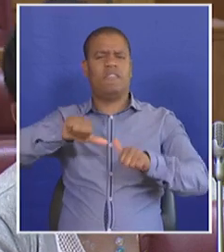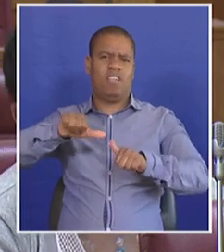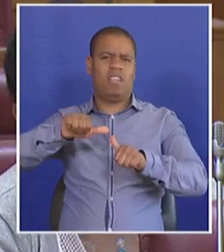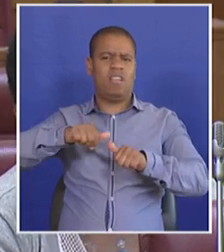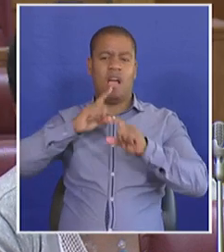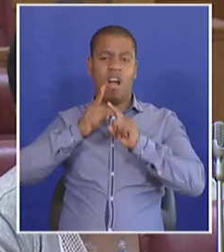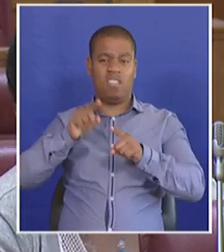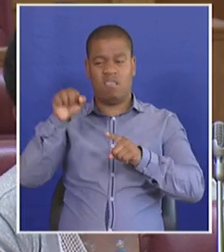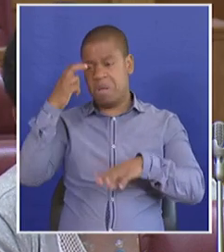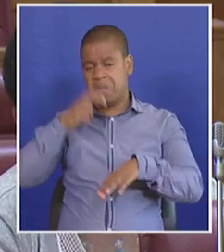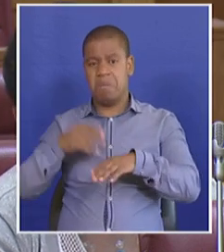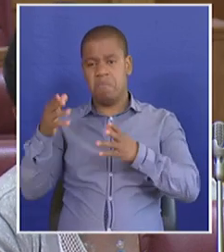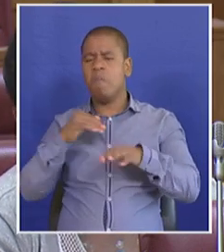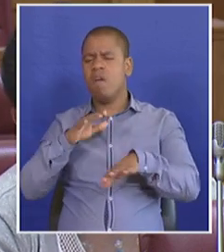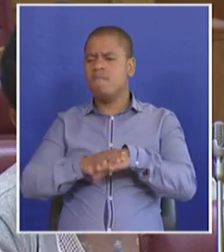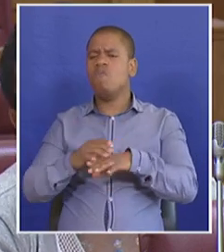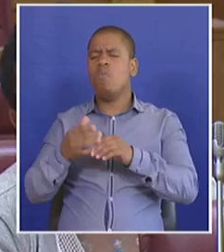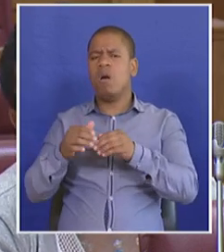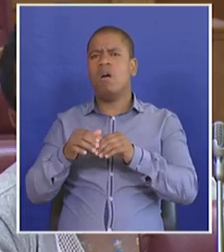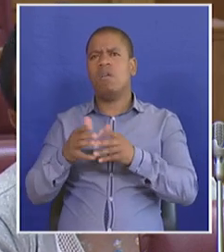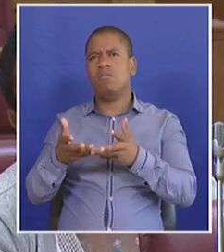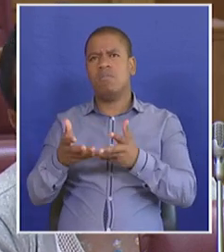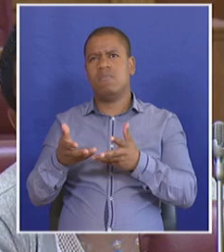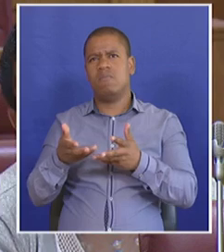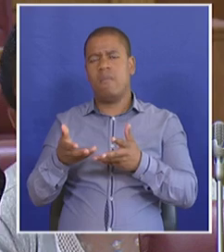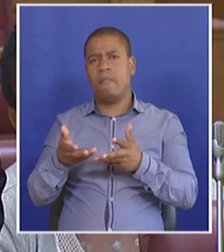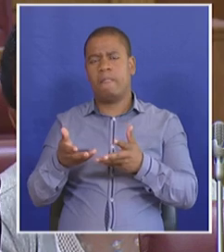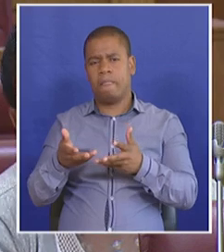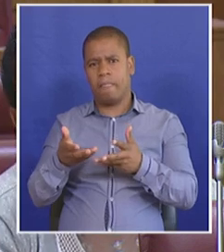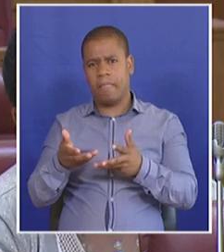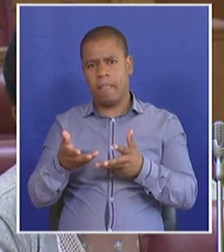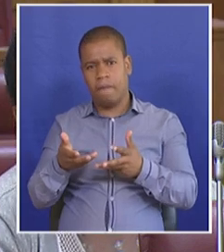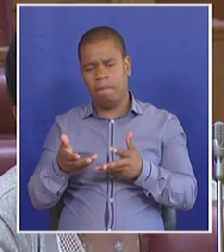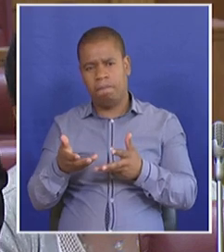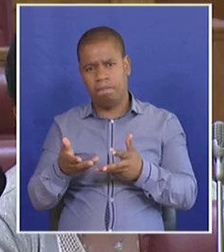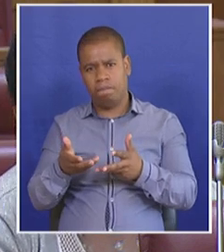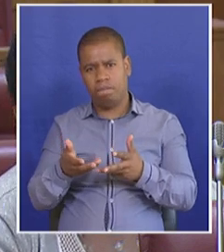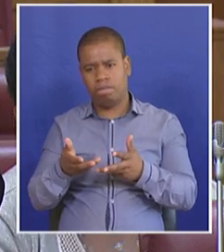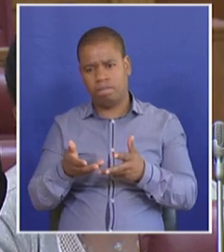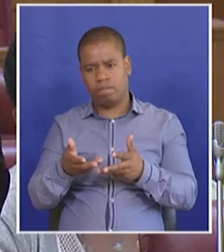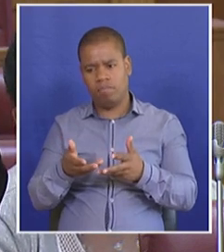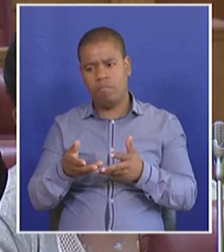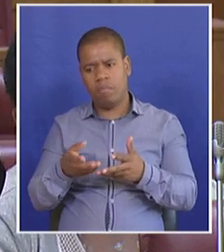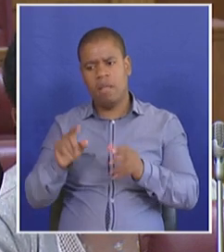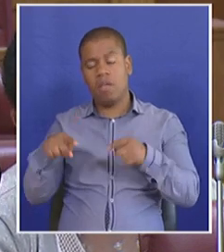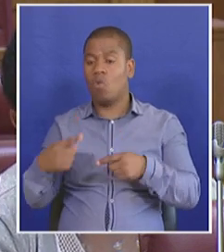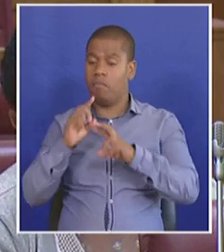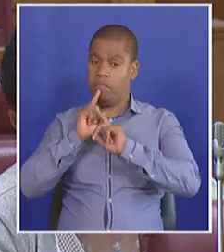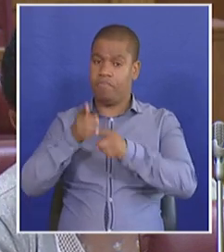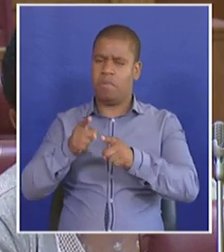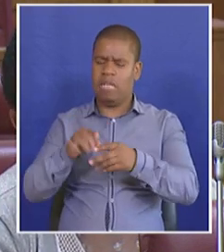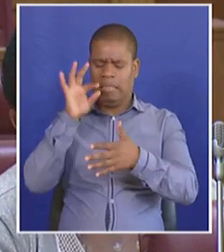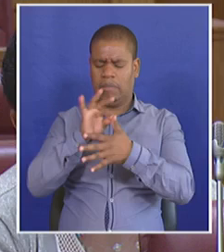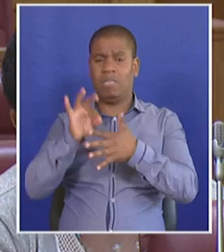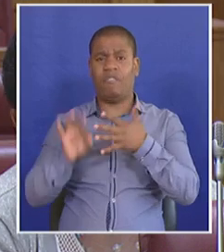unpacked on its own and for itself, given a specific sort of